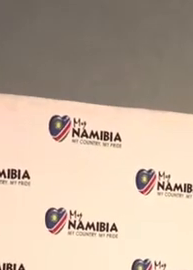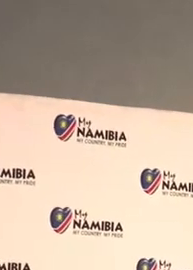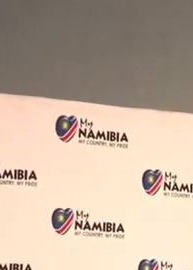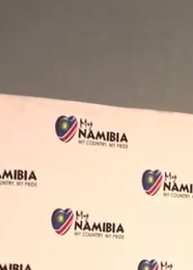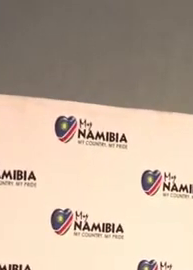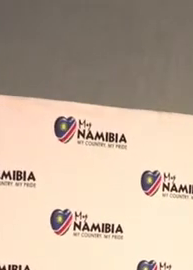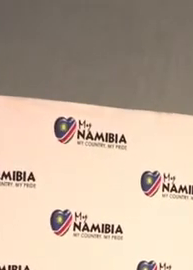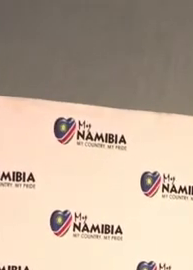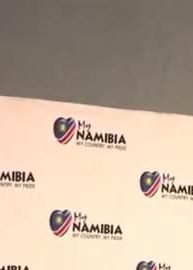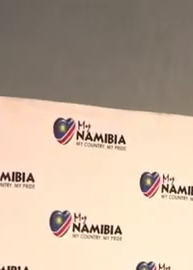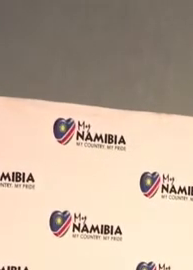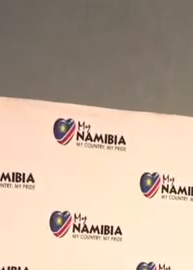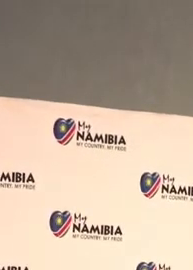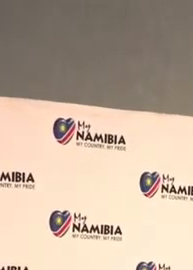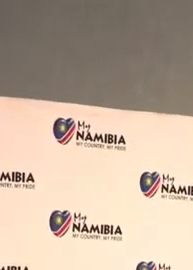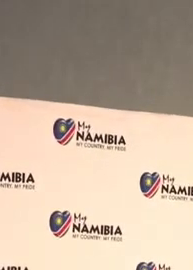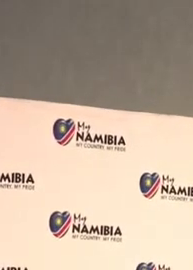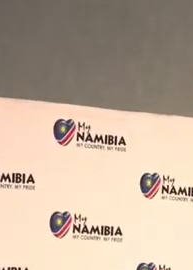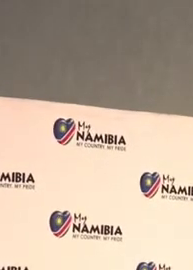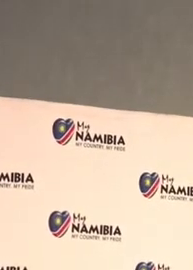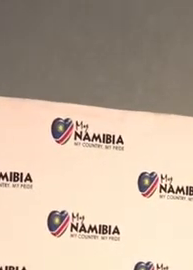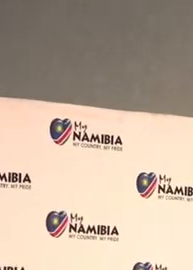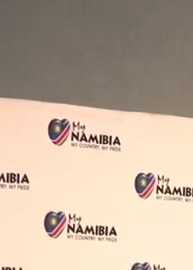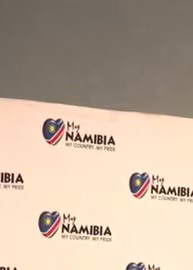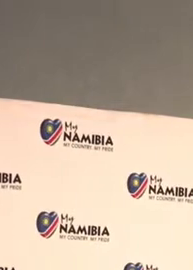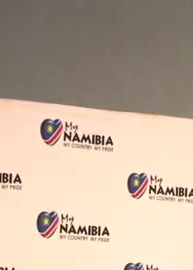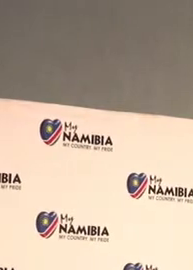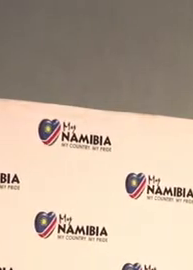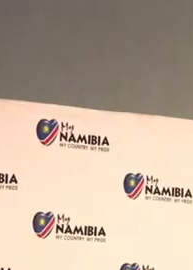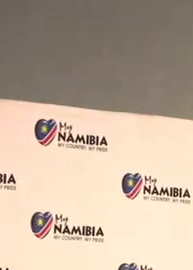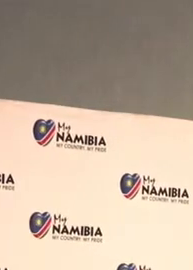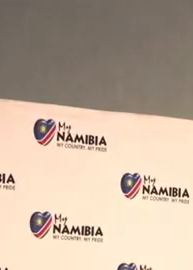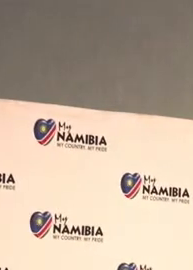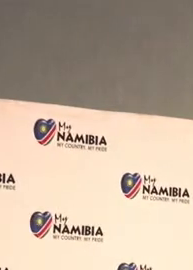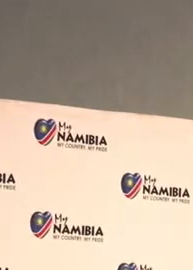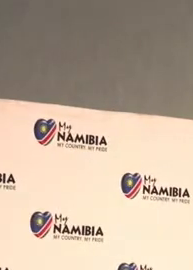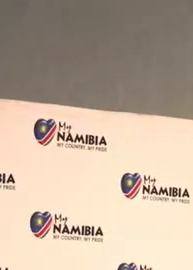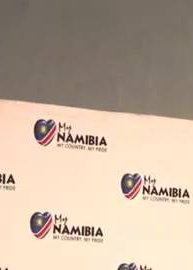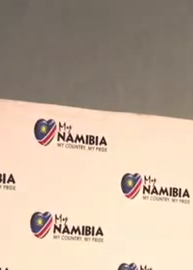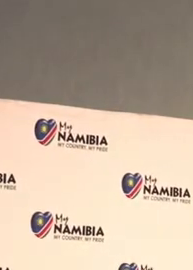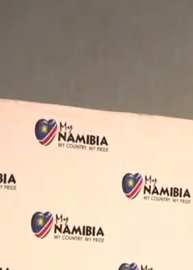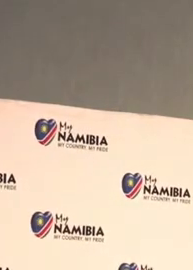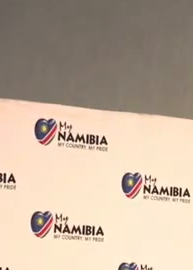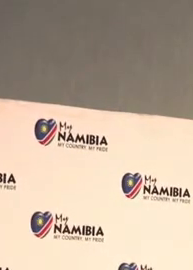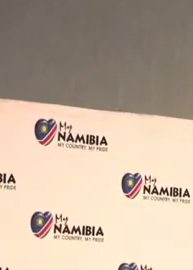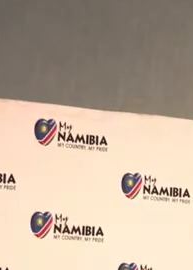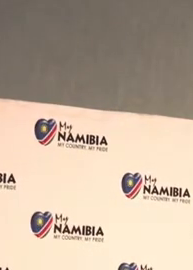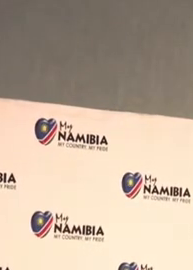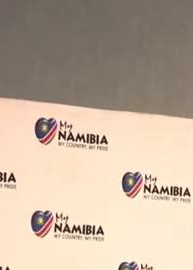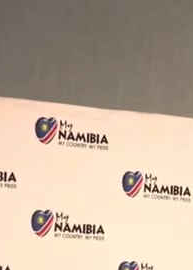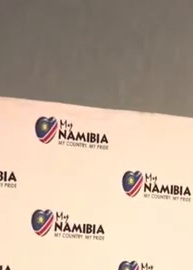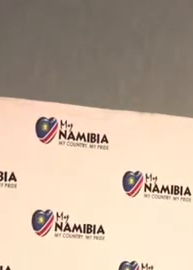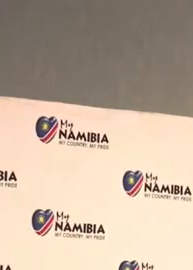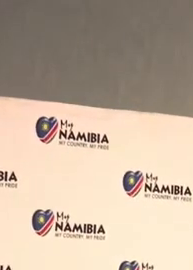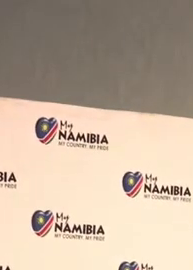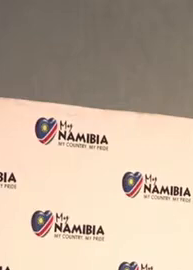Organization, Emergency Preparedness and Response Officer. So, good afternoon, gentlemen, and